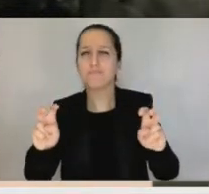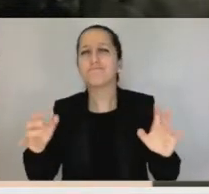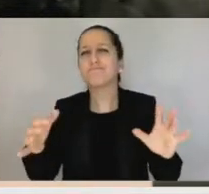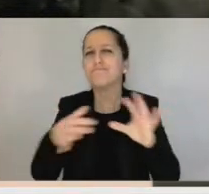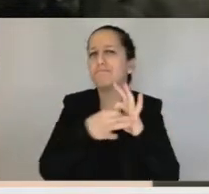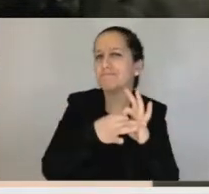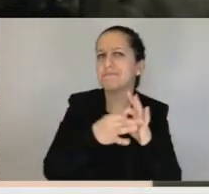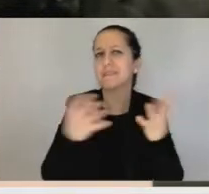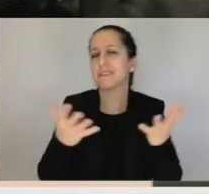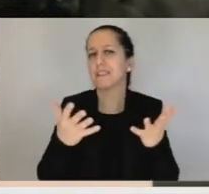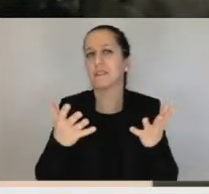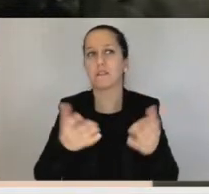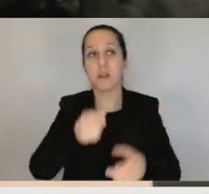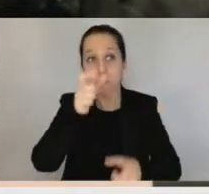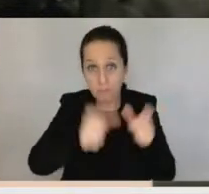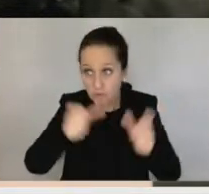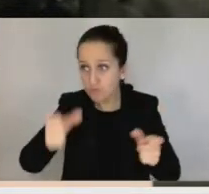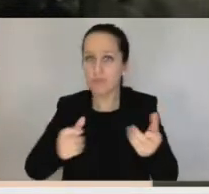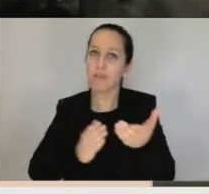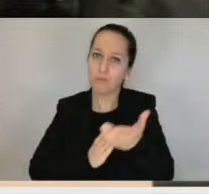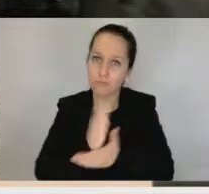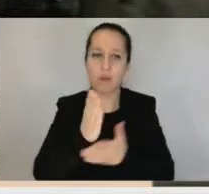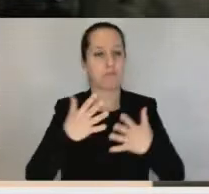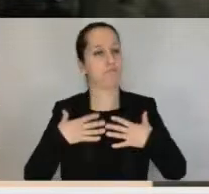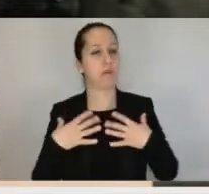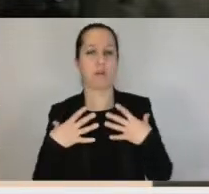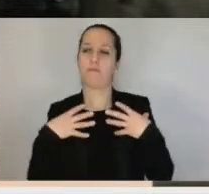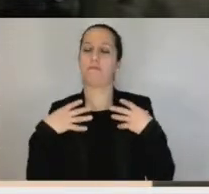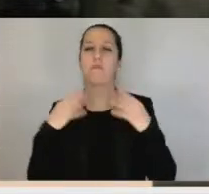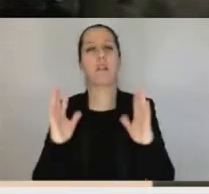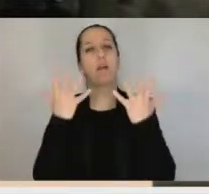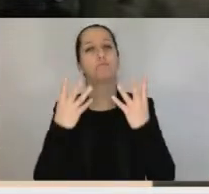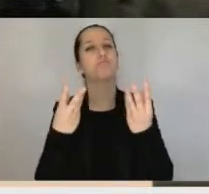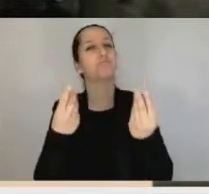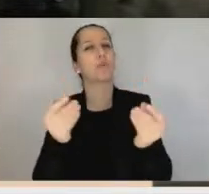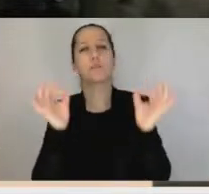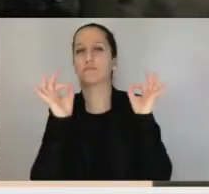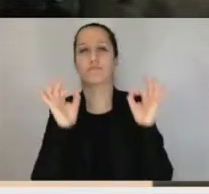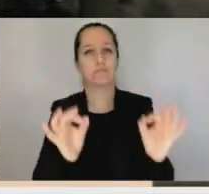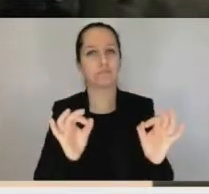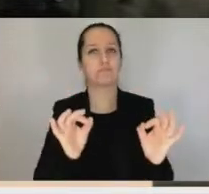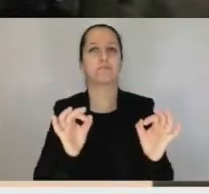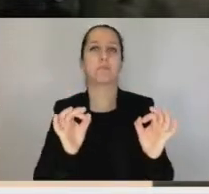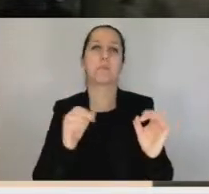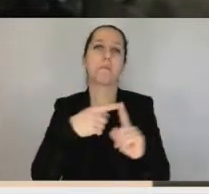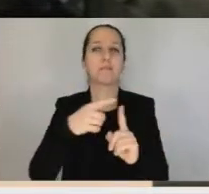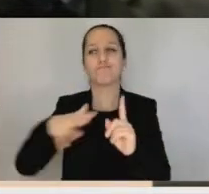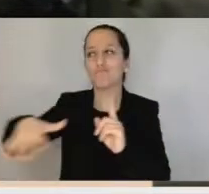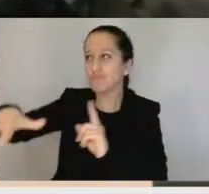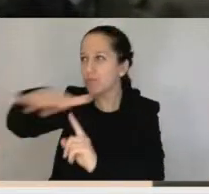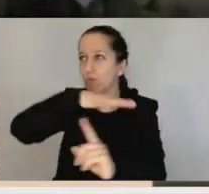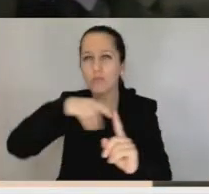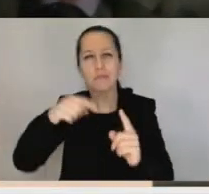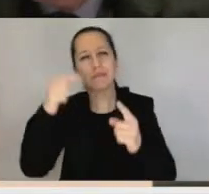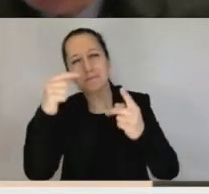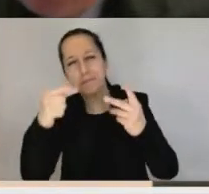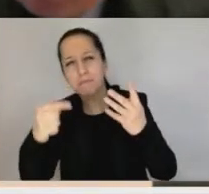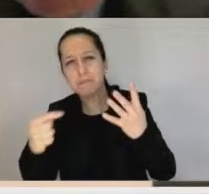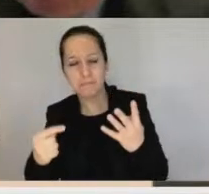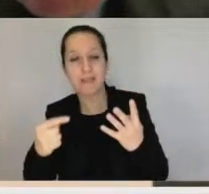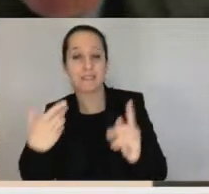to what this means in the right of persons to quality of life and